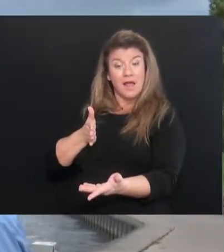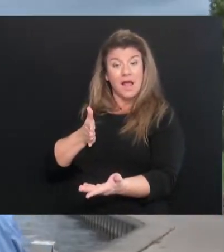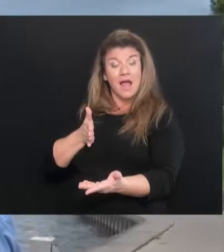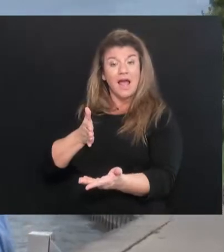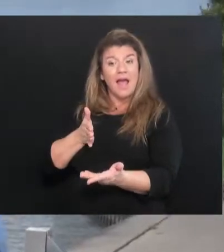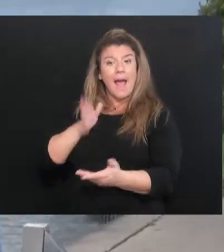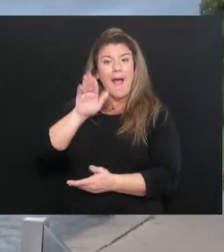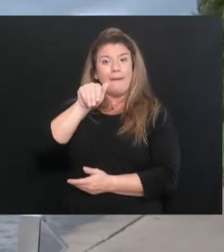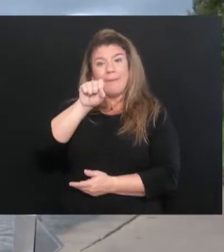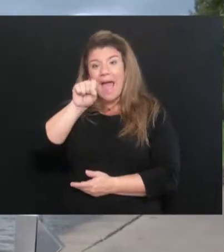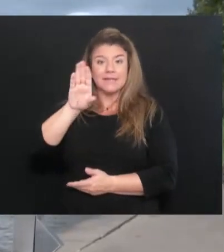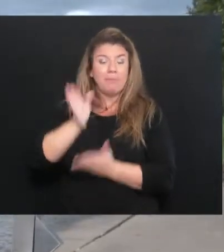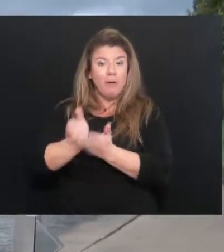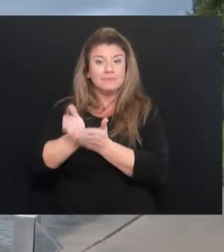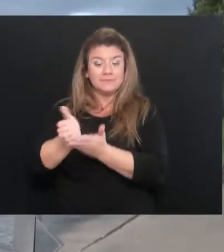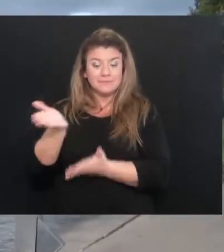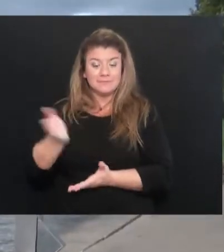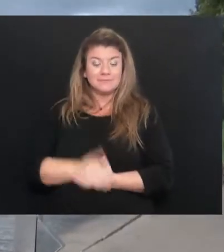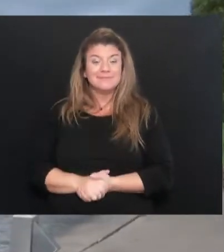a bass boat right here.